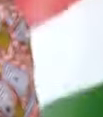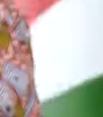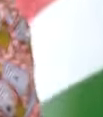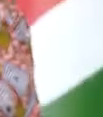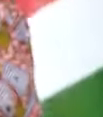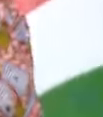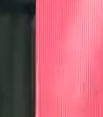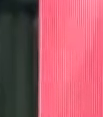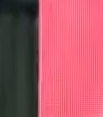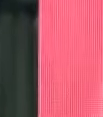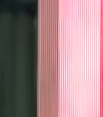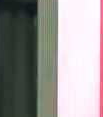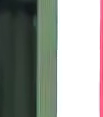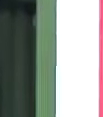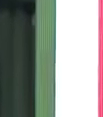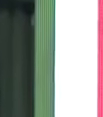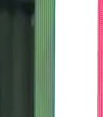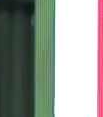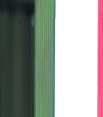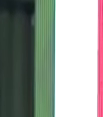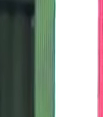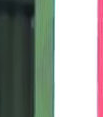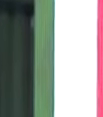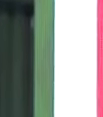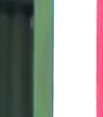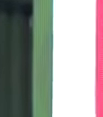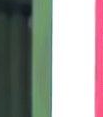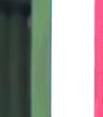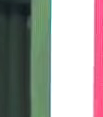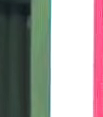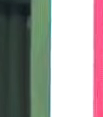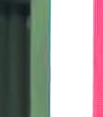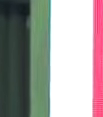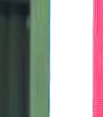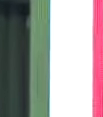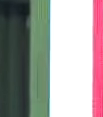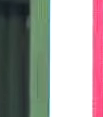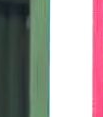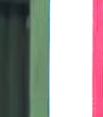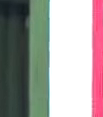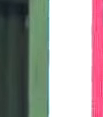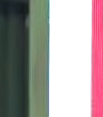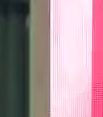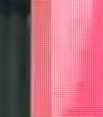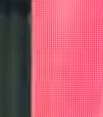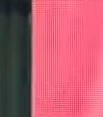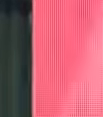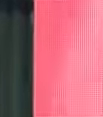We are opening a new chapter of the book we started writing in March 2018.